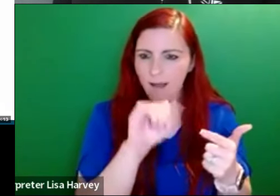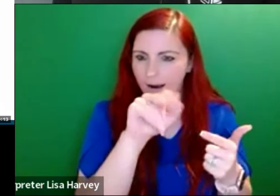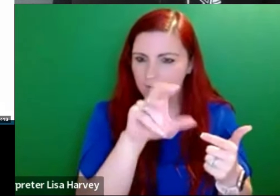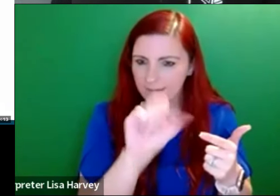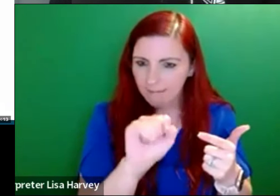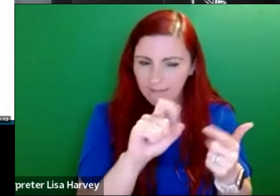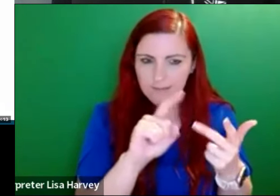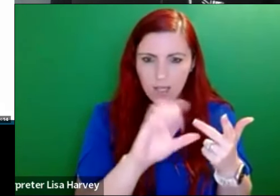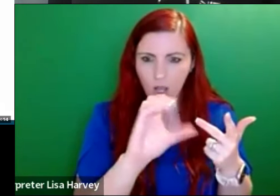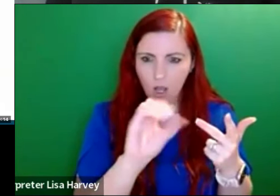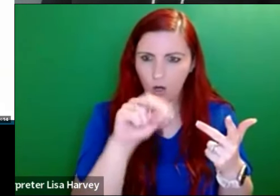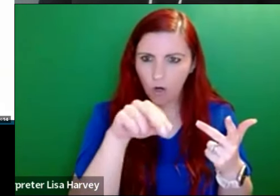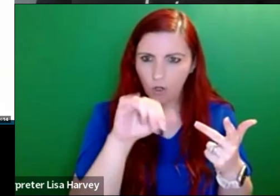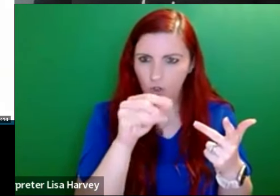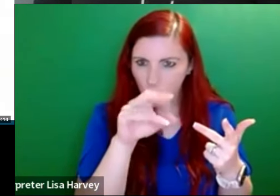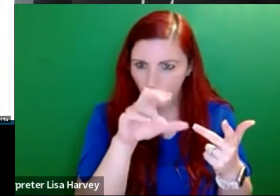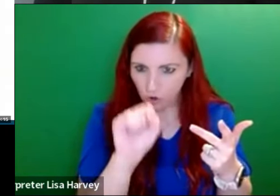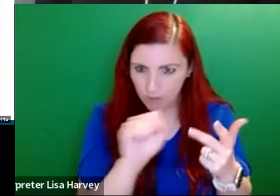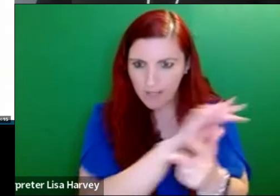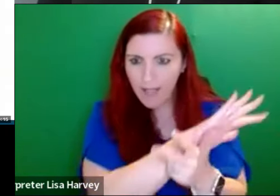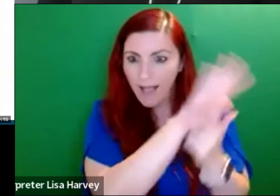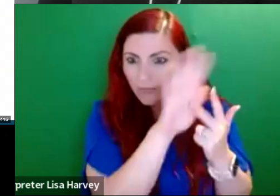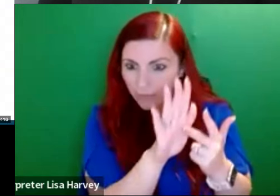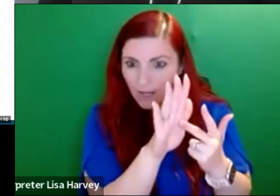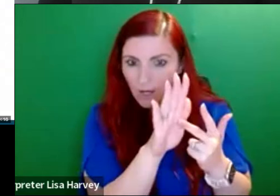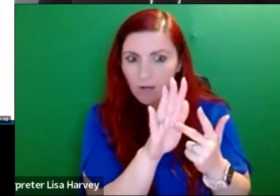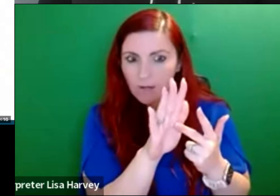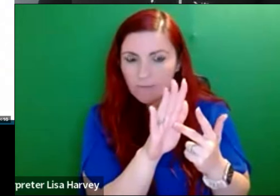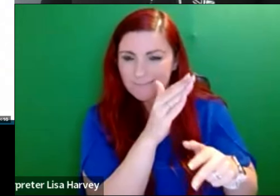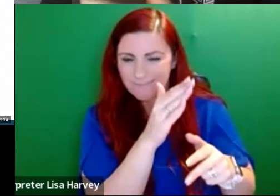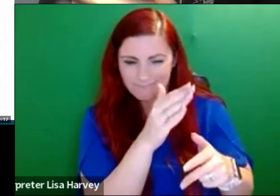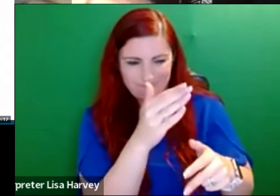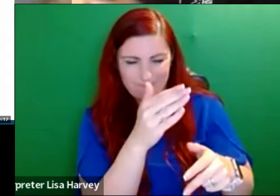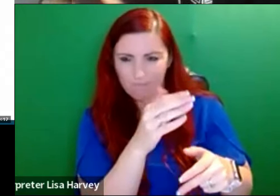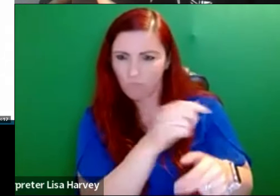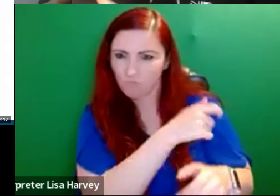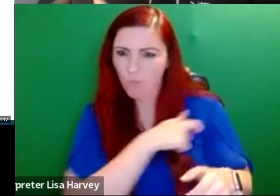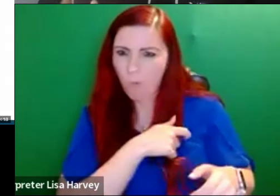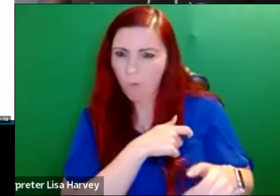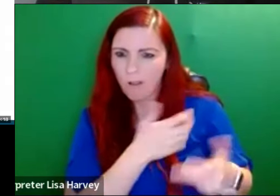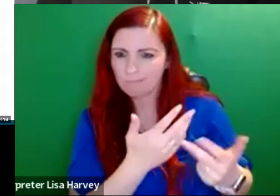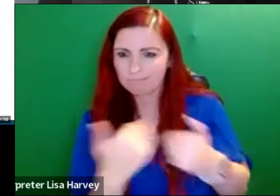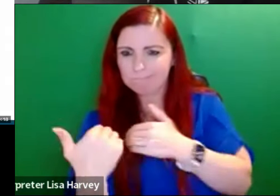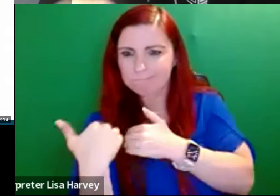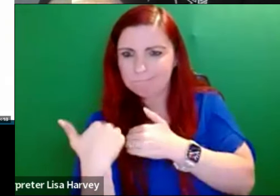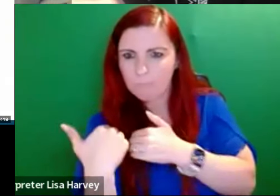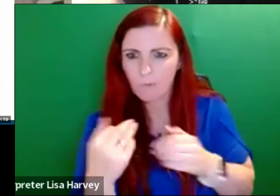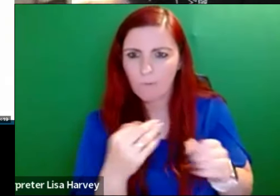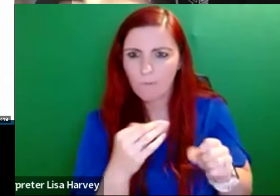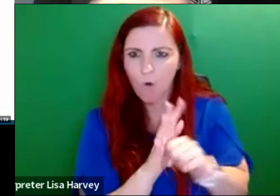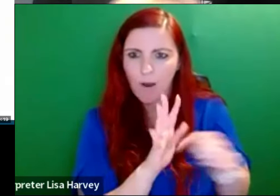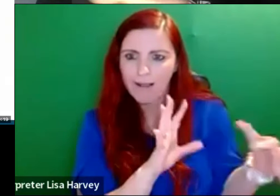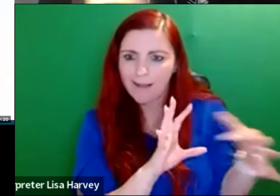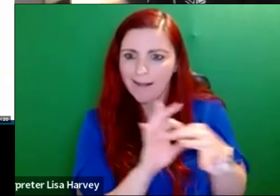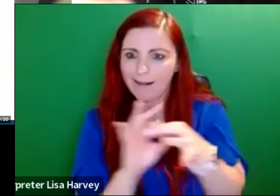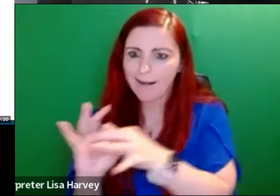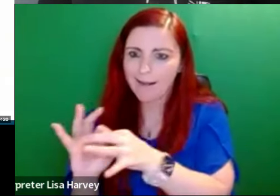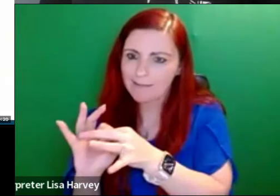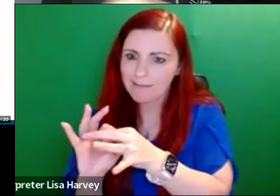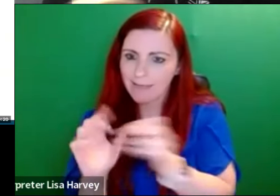on. And the job of those kind of signs is to kind of gel together a sentence. They're